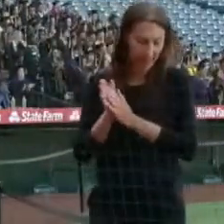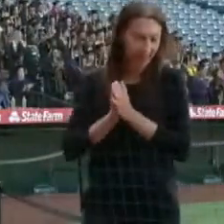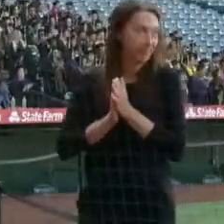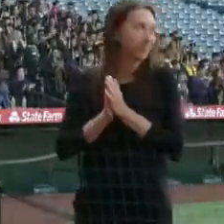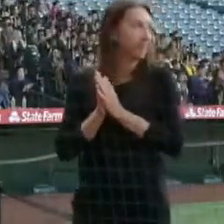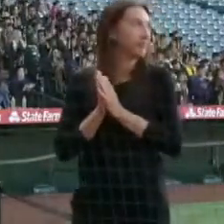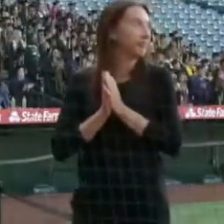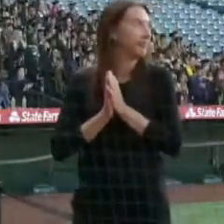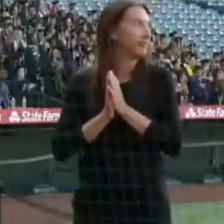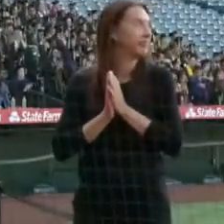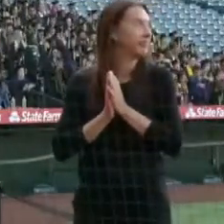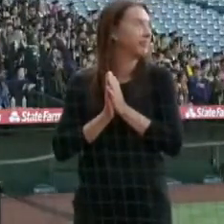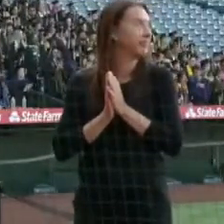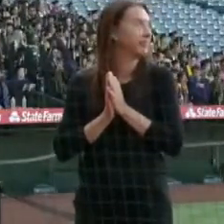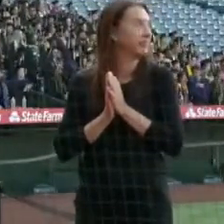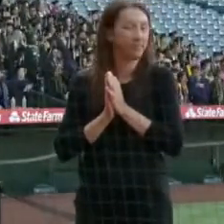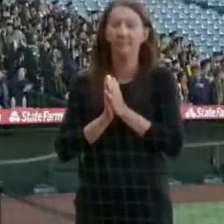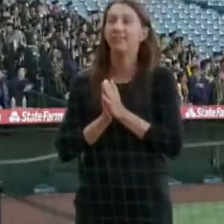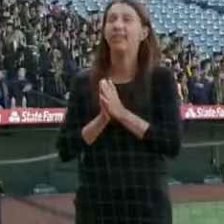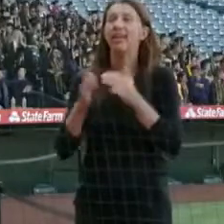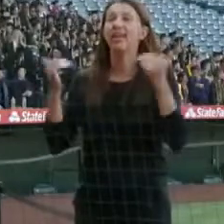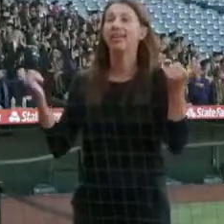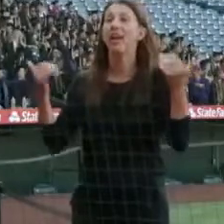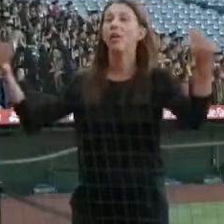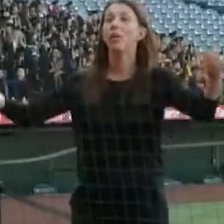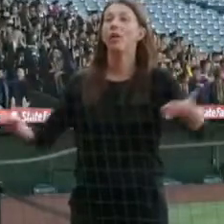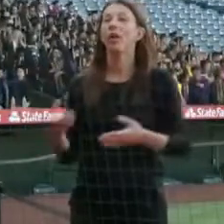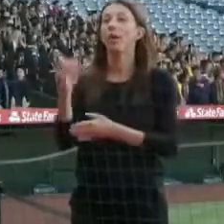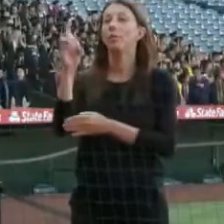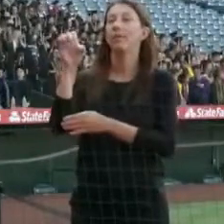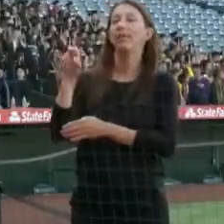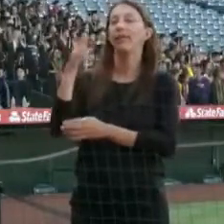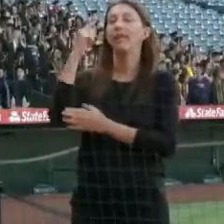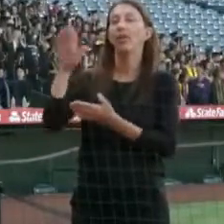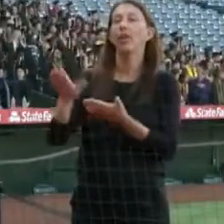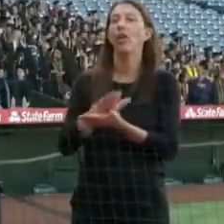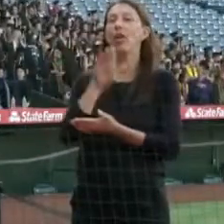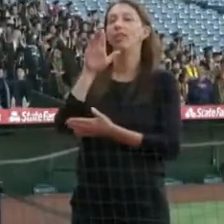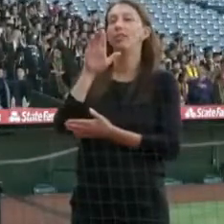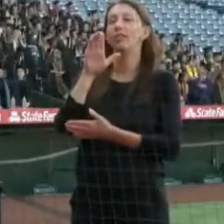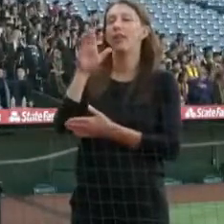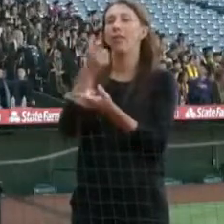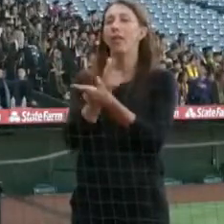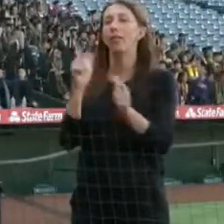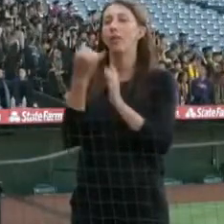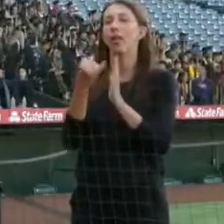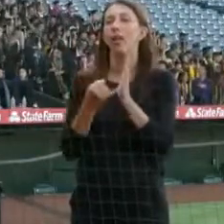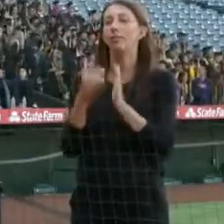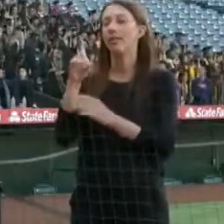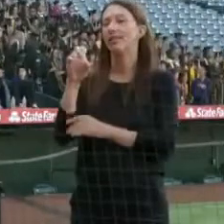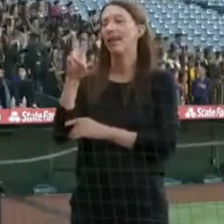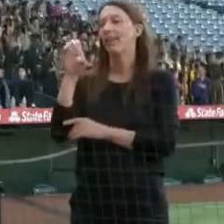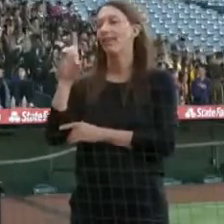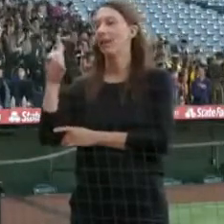And now, please welcome the Dean of the College of Liberal Arts, David Wallace.